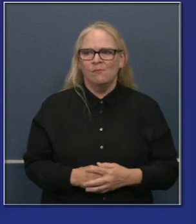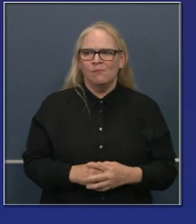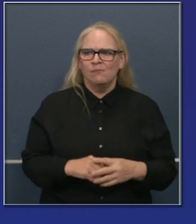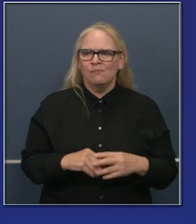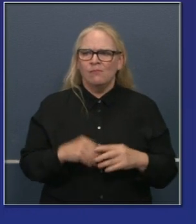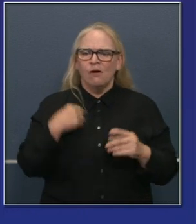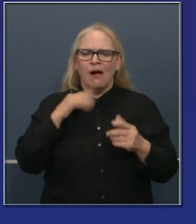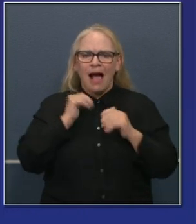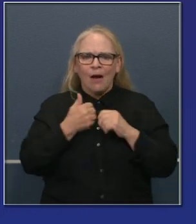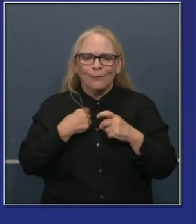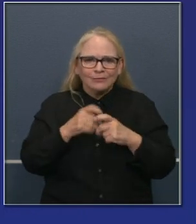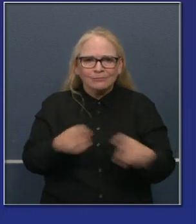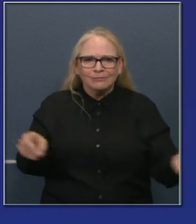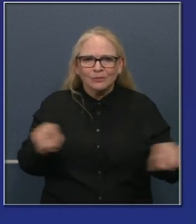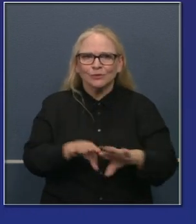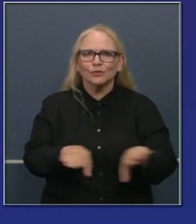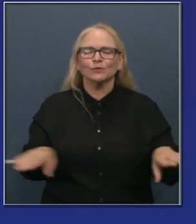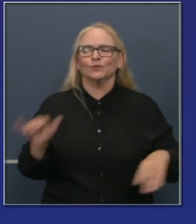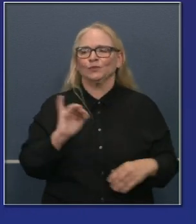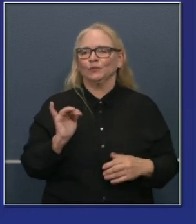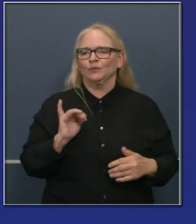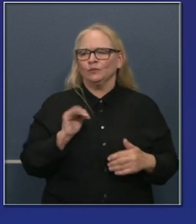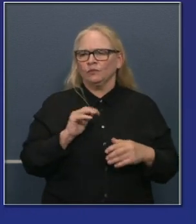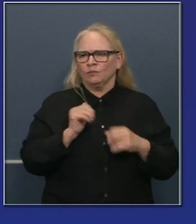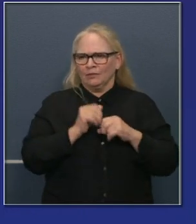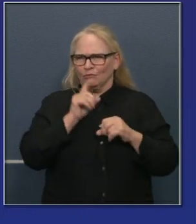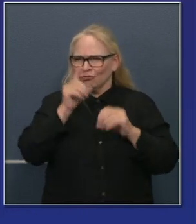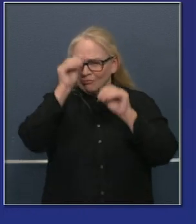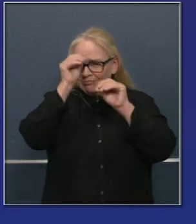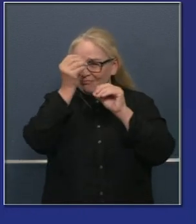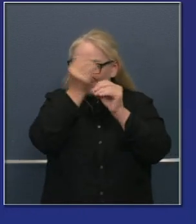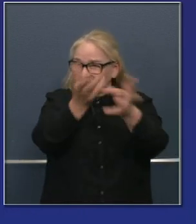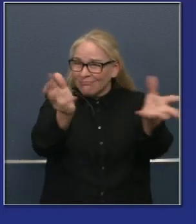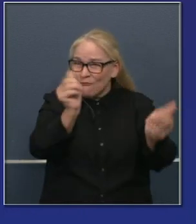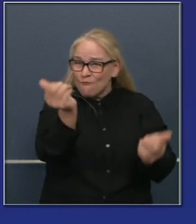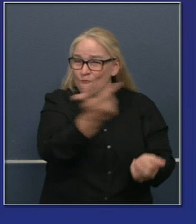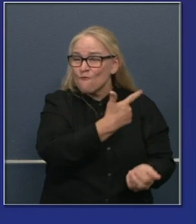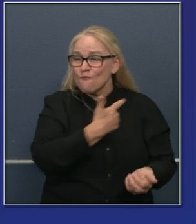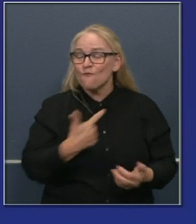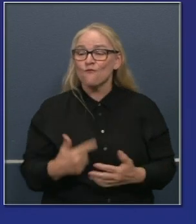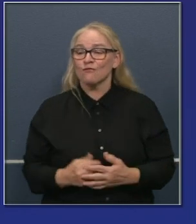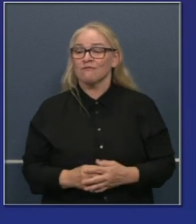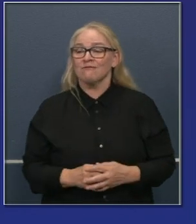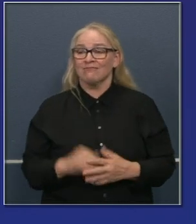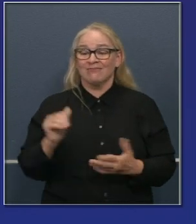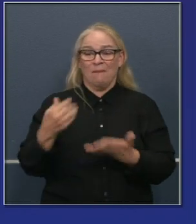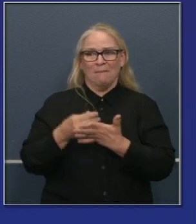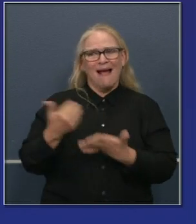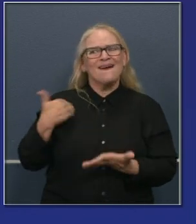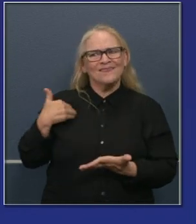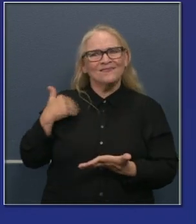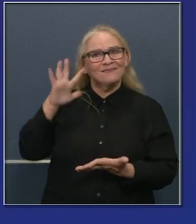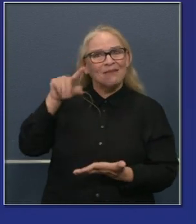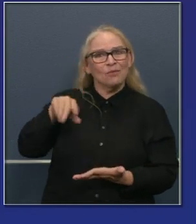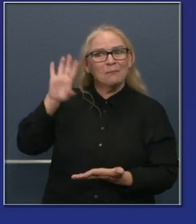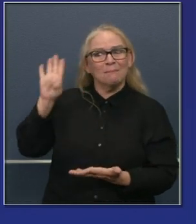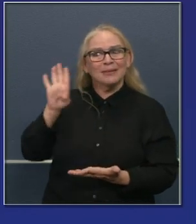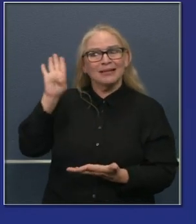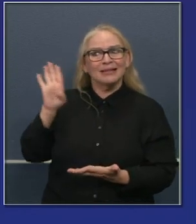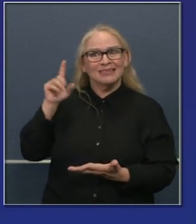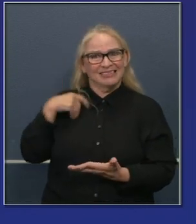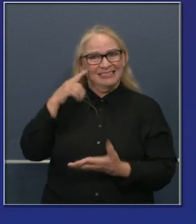the same. And so I just also want to make that point, that $5.3 billion you saw on the equity slide